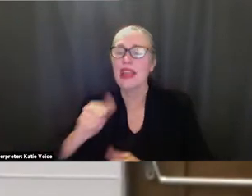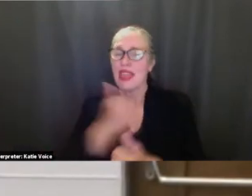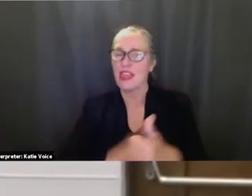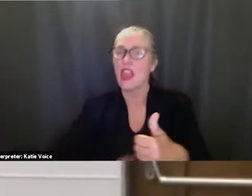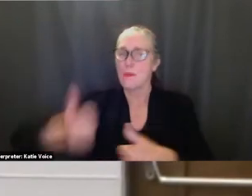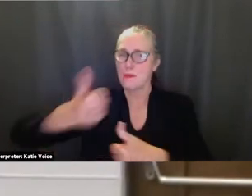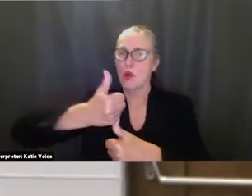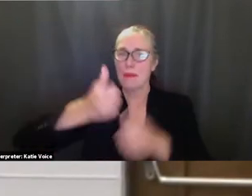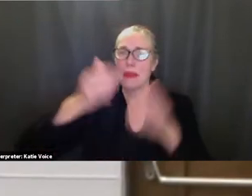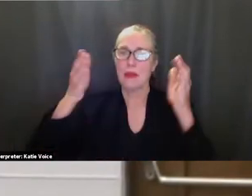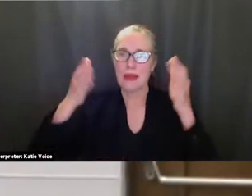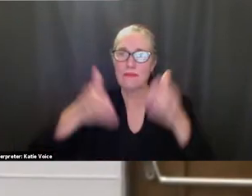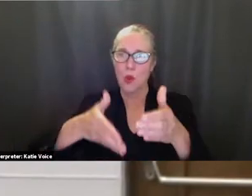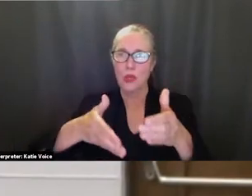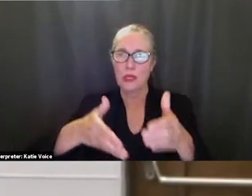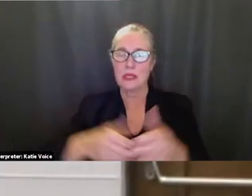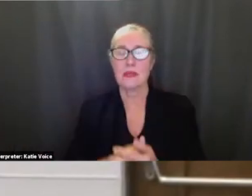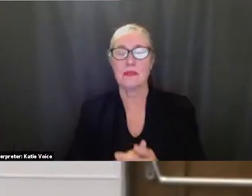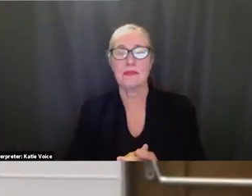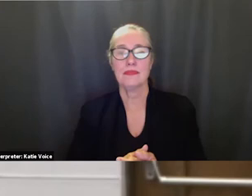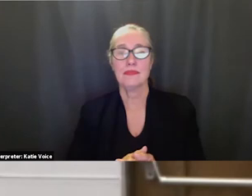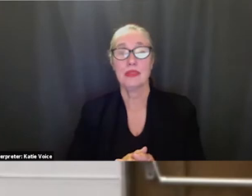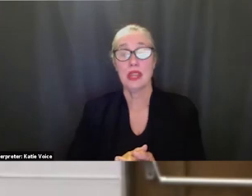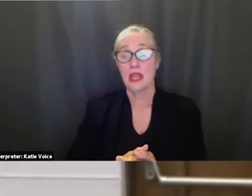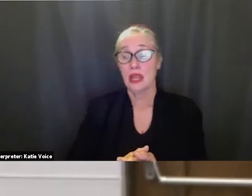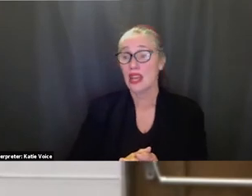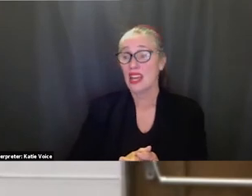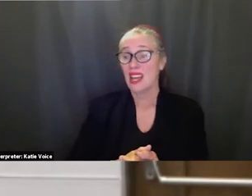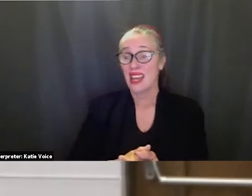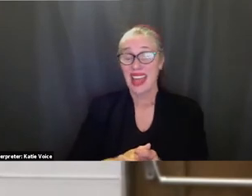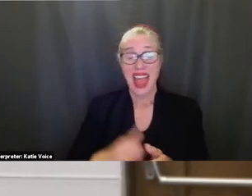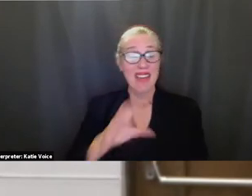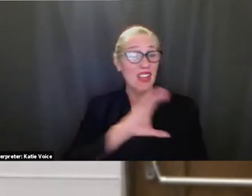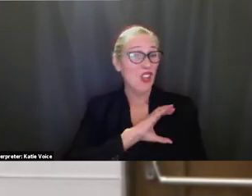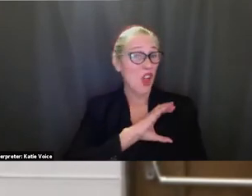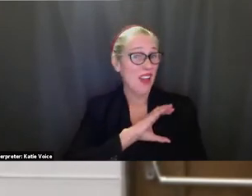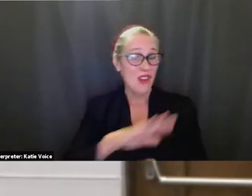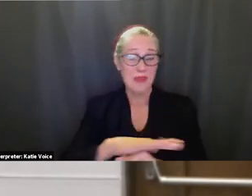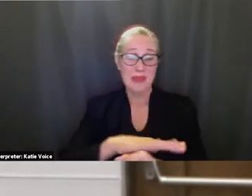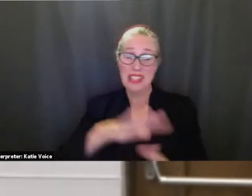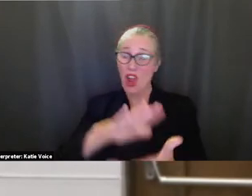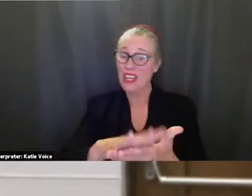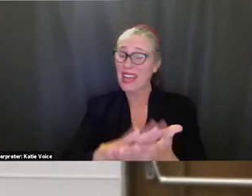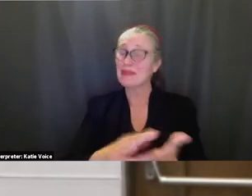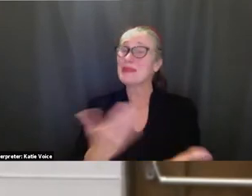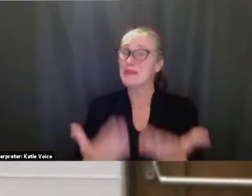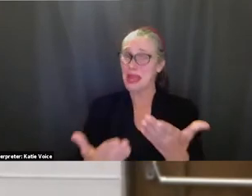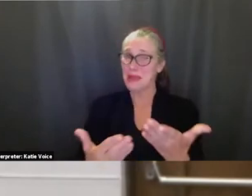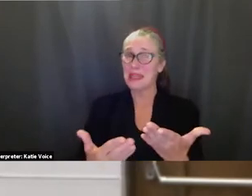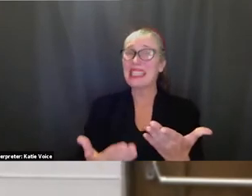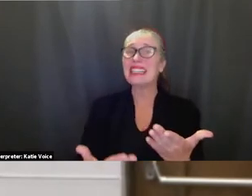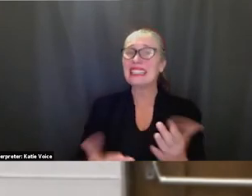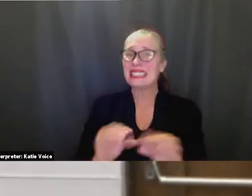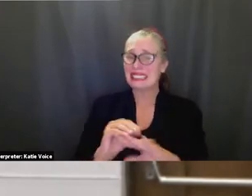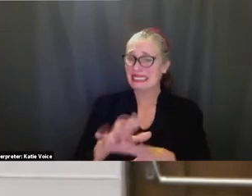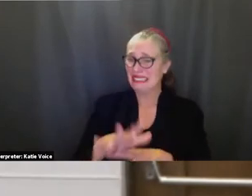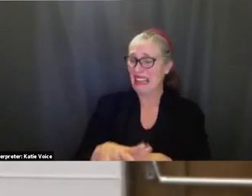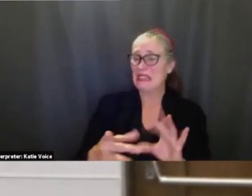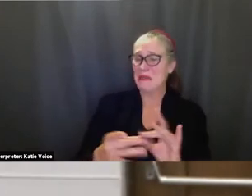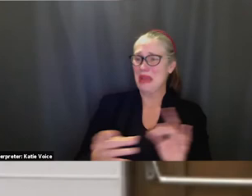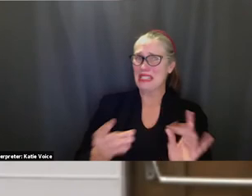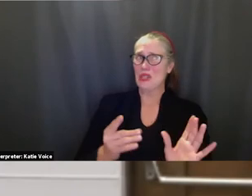focus the regular presence of law enforcement on campus can send a message that the danger is